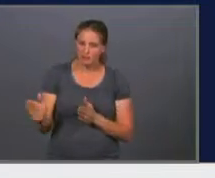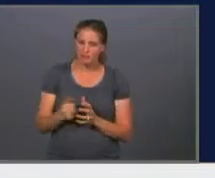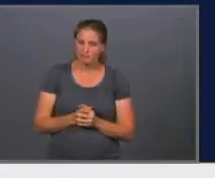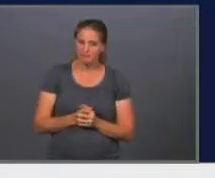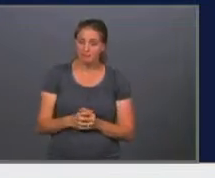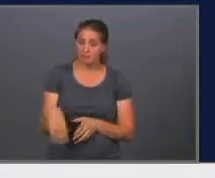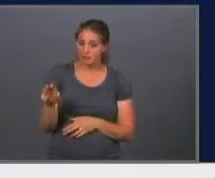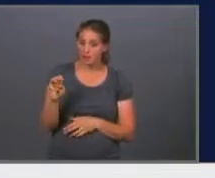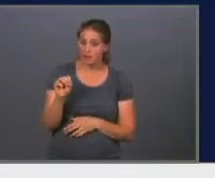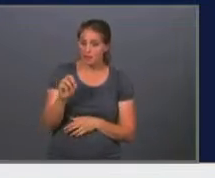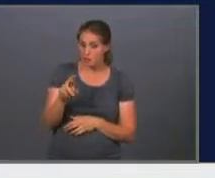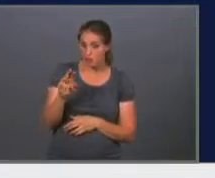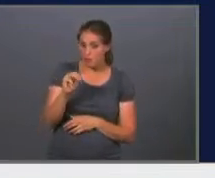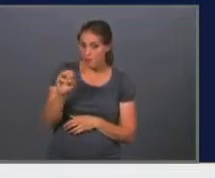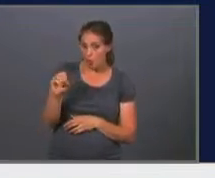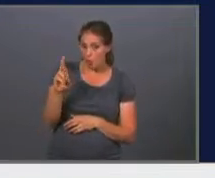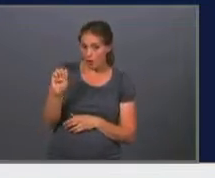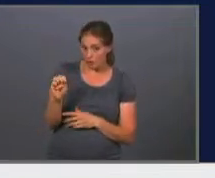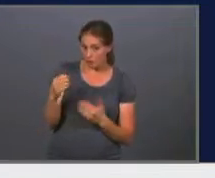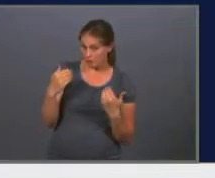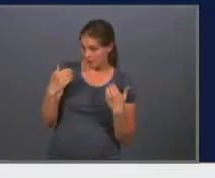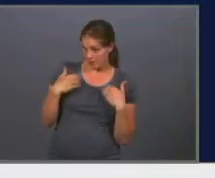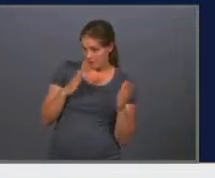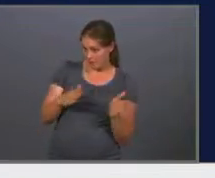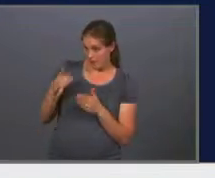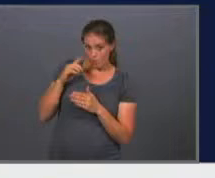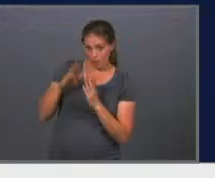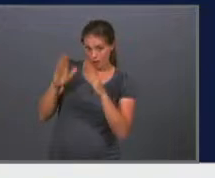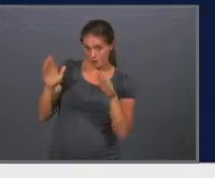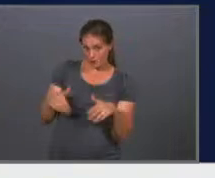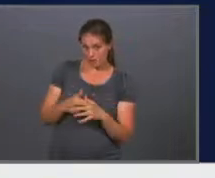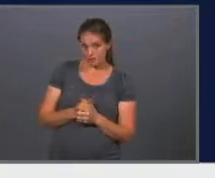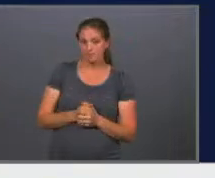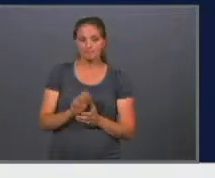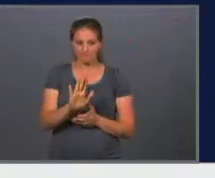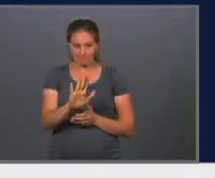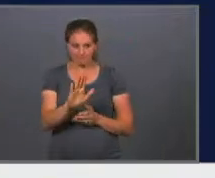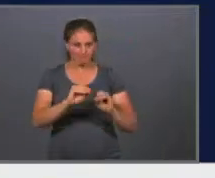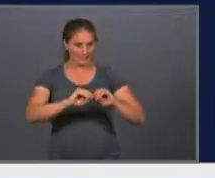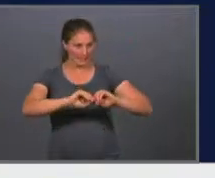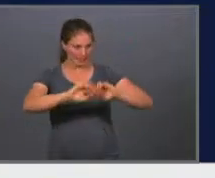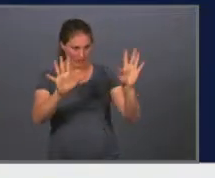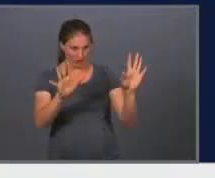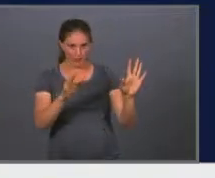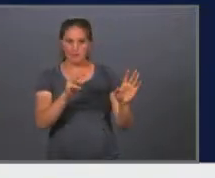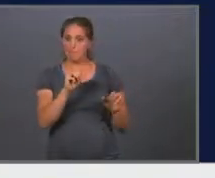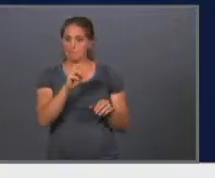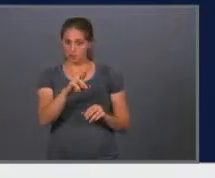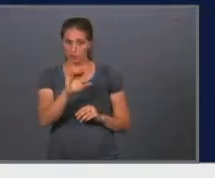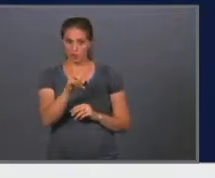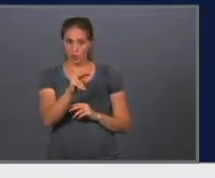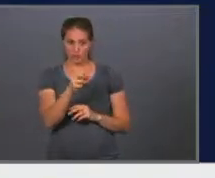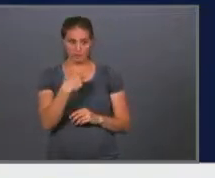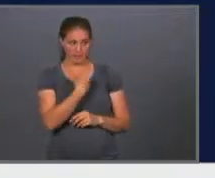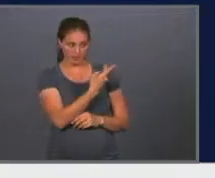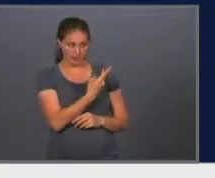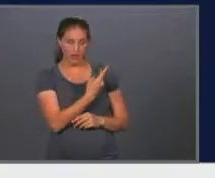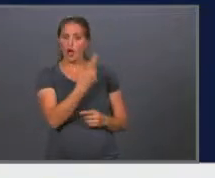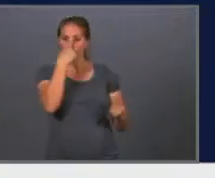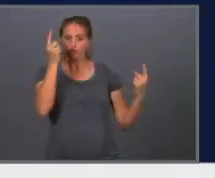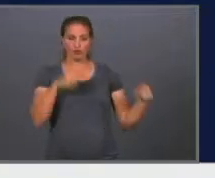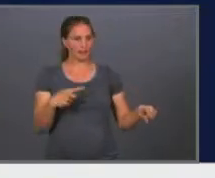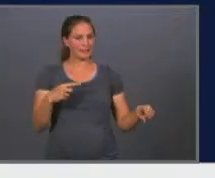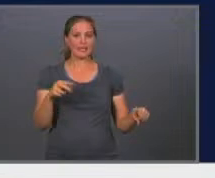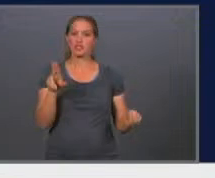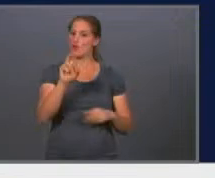for housing for those who are living in your district? So let's make it very clear that Mr. Jones and I agree that Utah can never become Cairo.